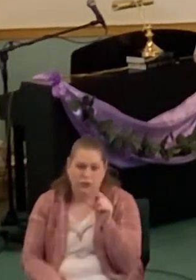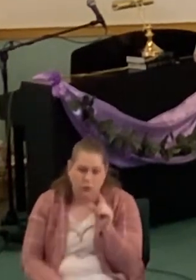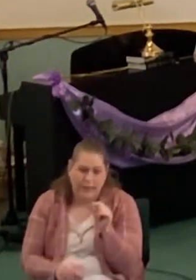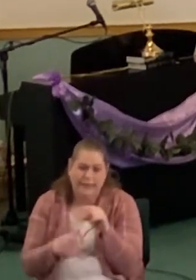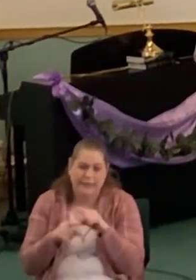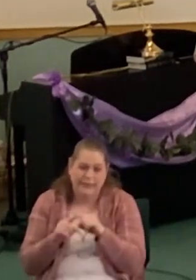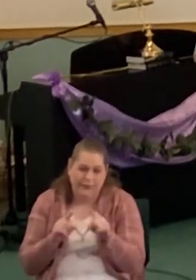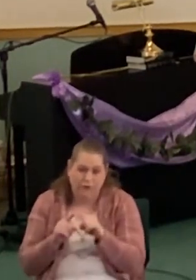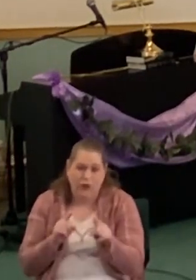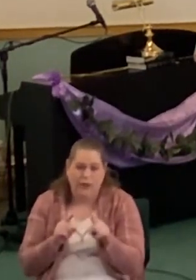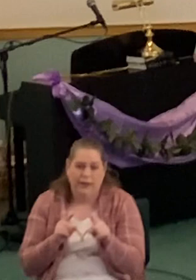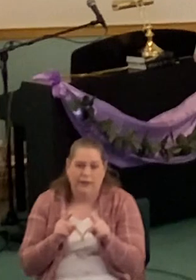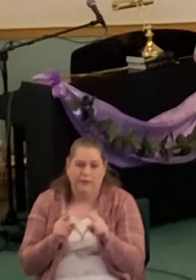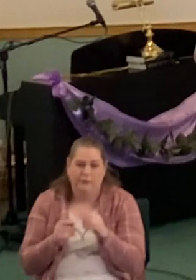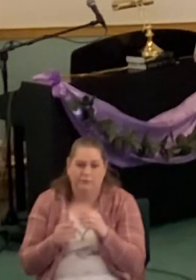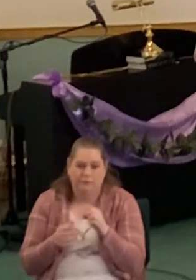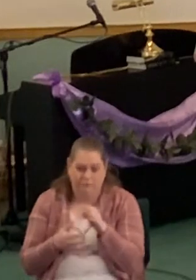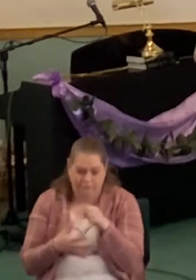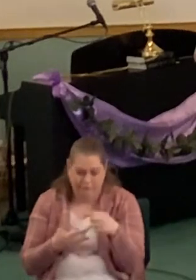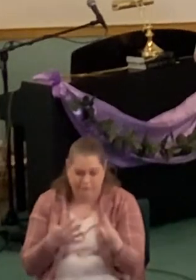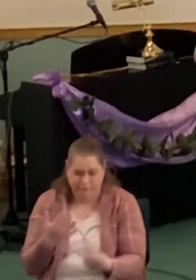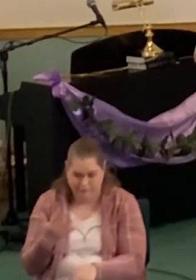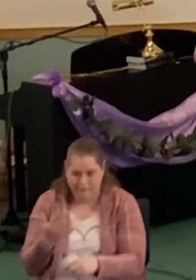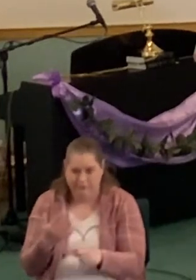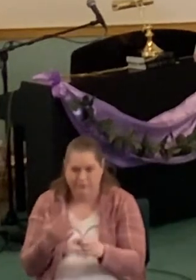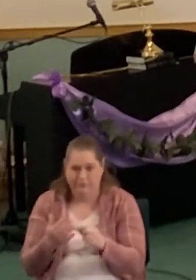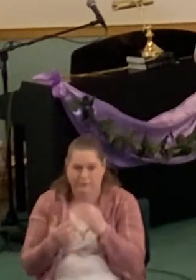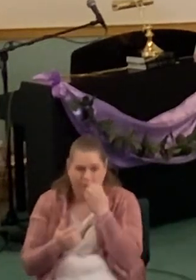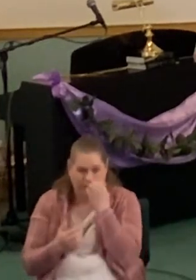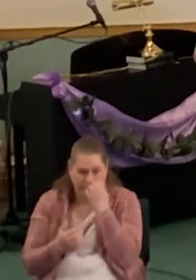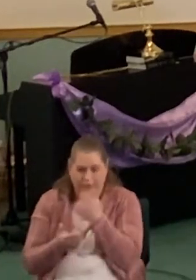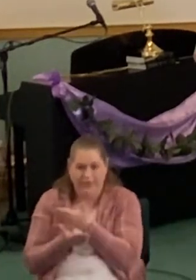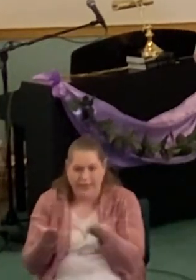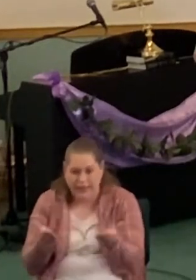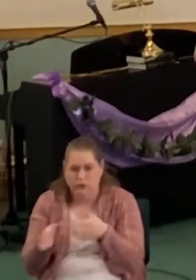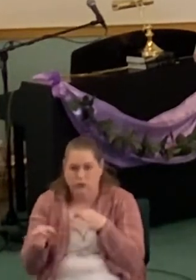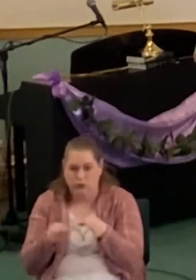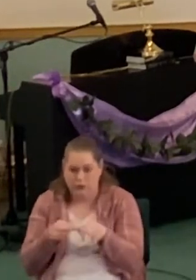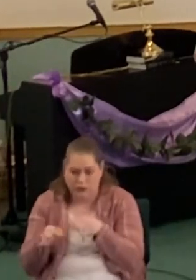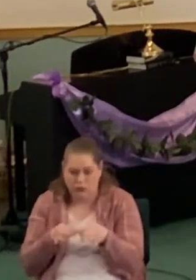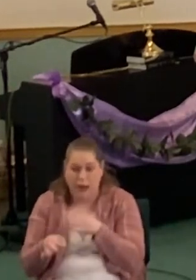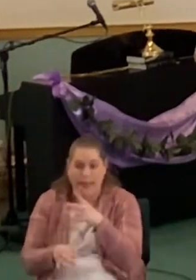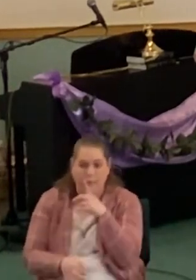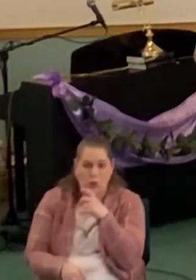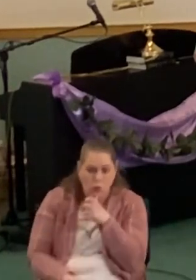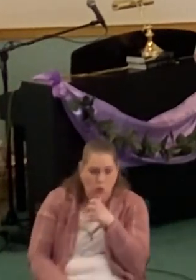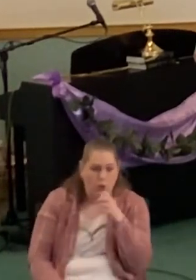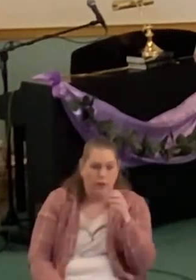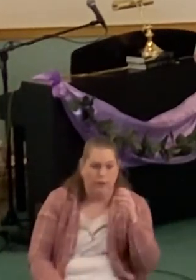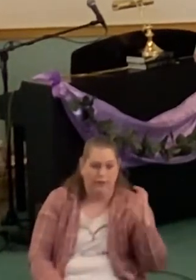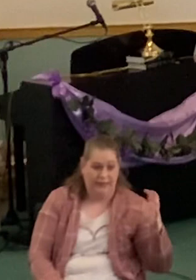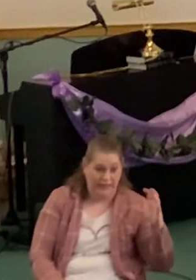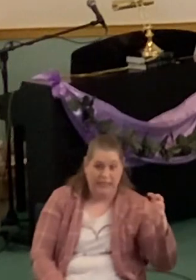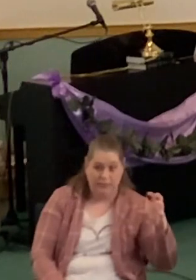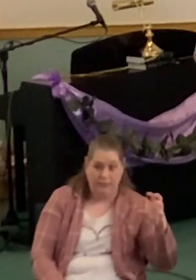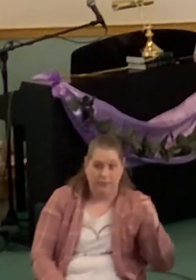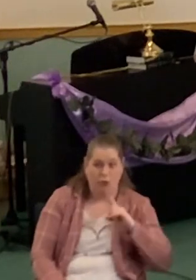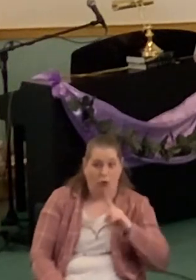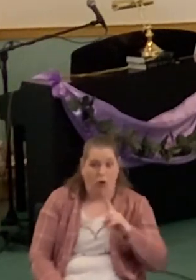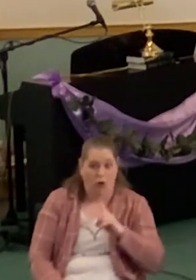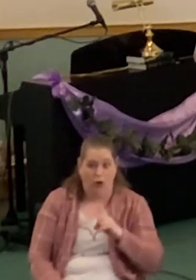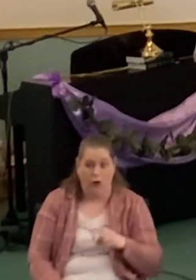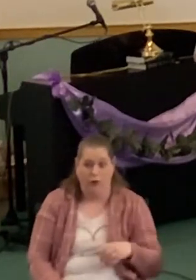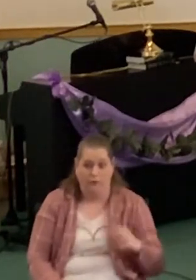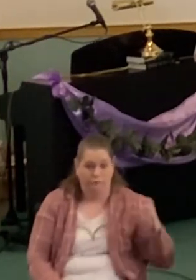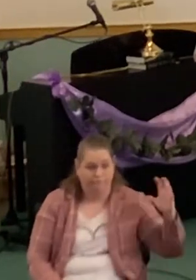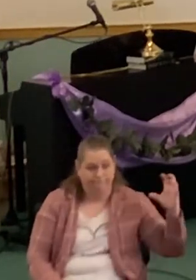saying that fierce and impetuous people, 20 different adjectives to describe who they are and what they do. He describes